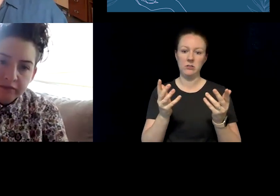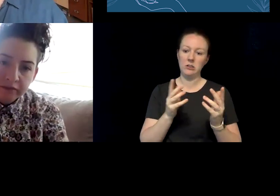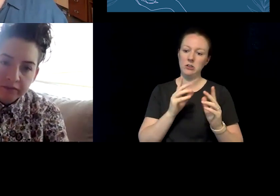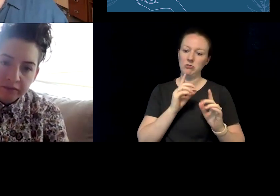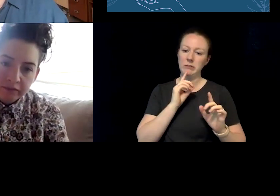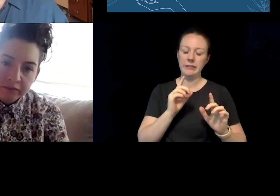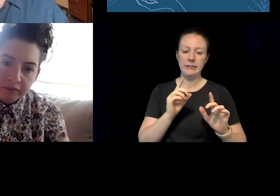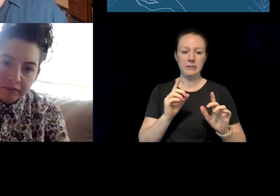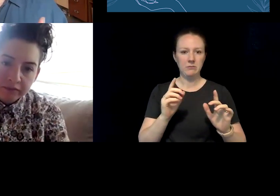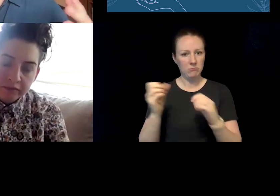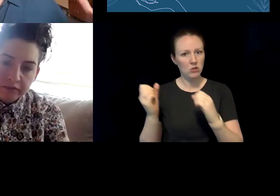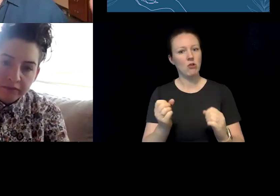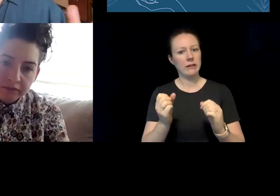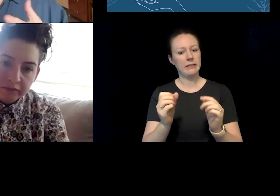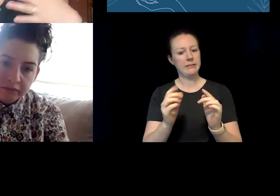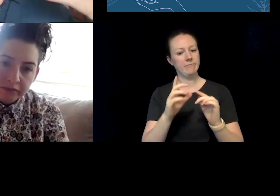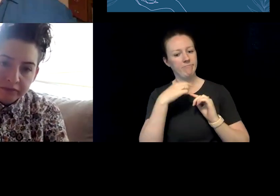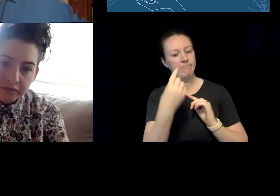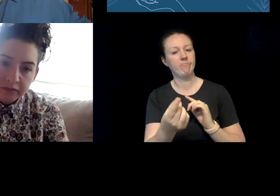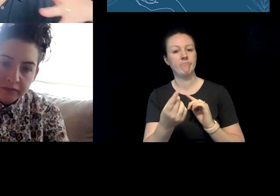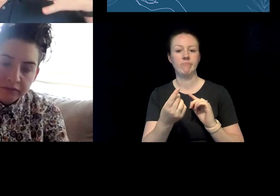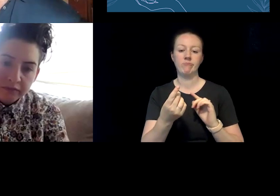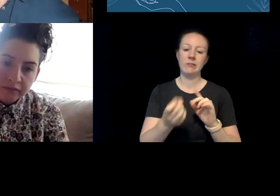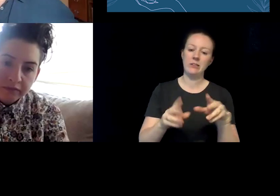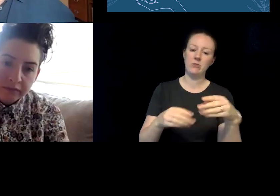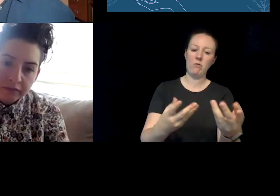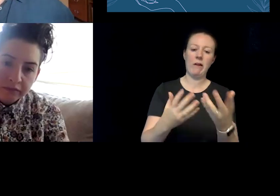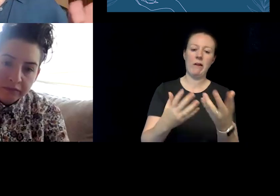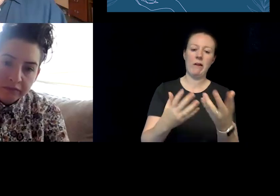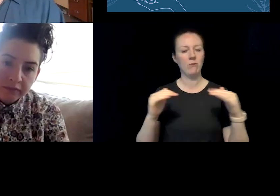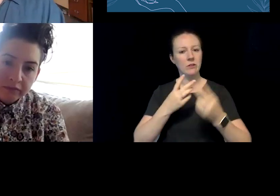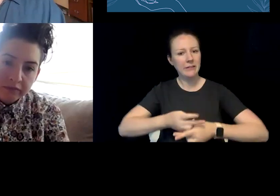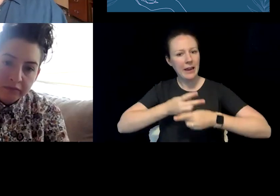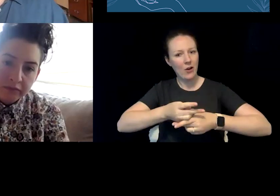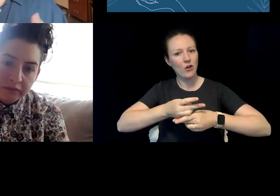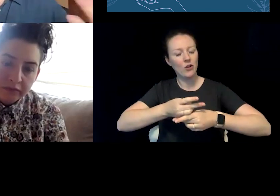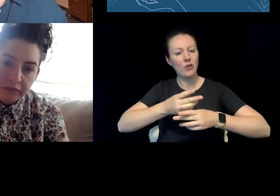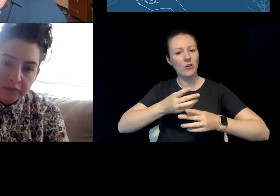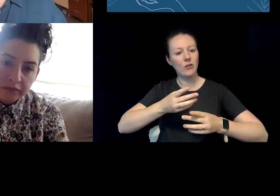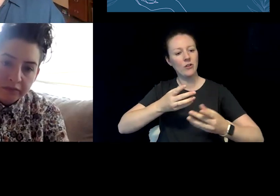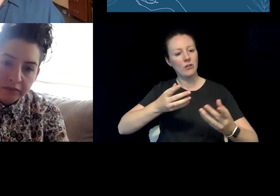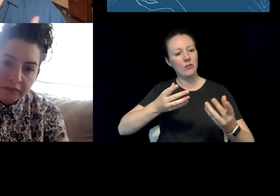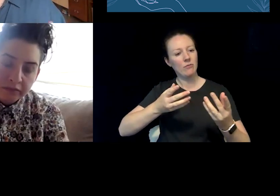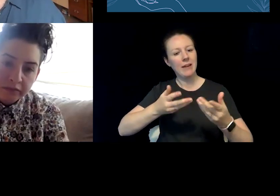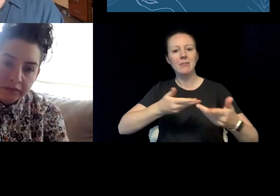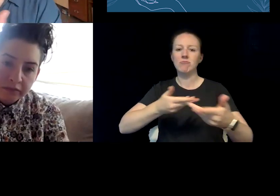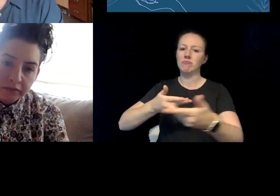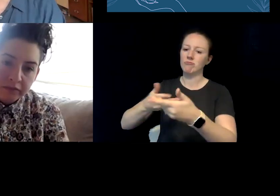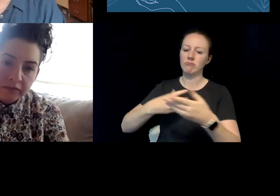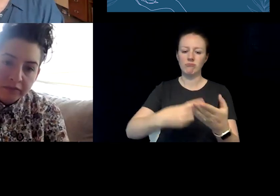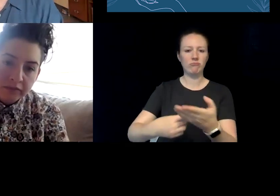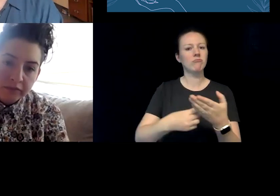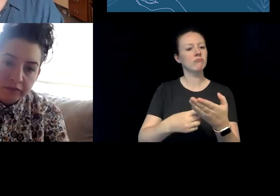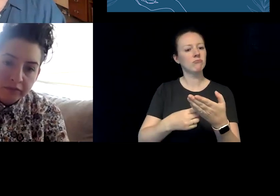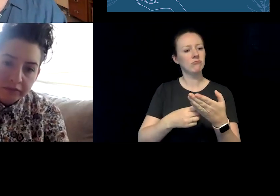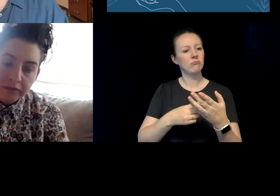provide care or levels of care that's sort of in the, you know, it's within conversations. It's always existing about what we